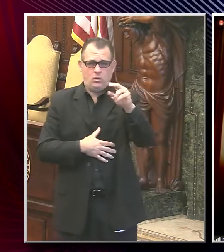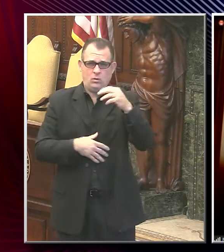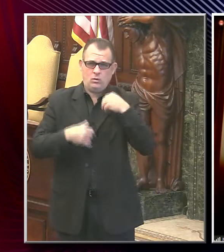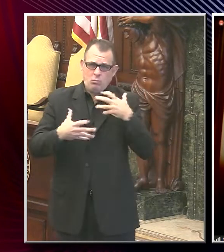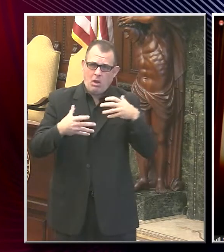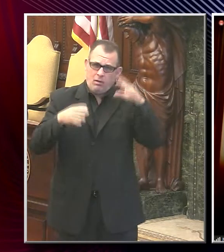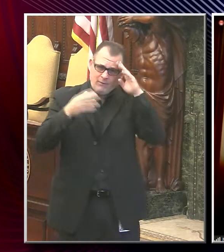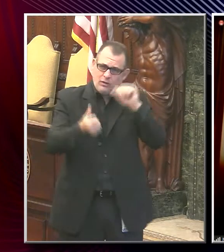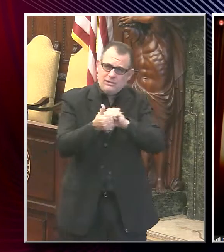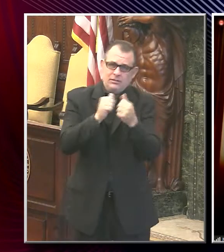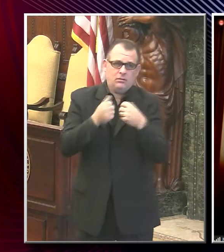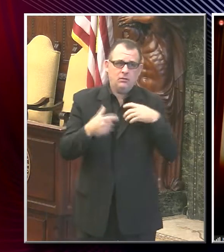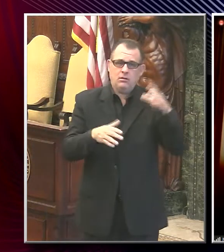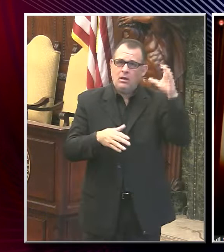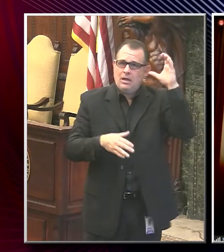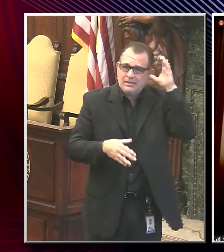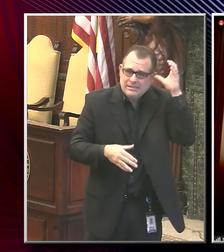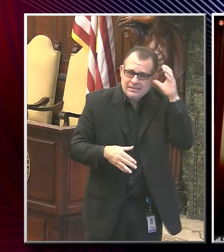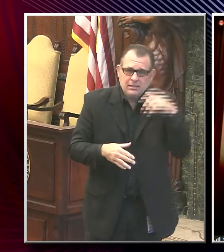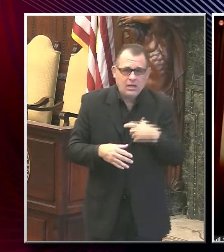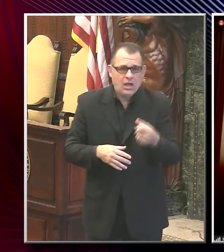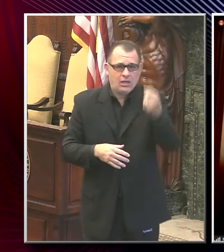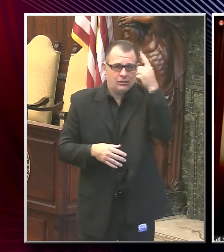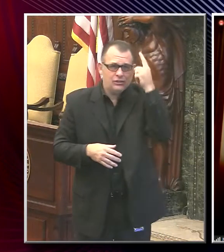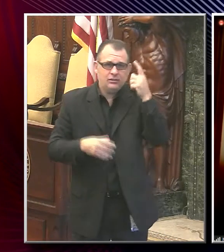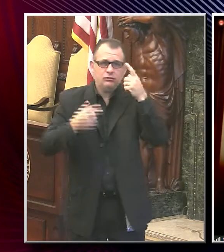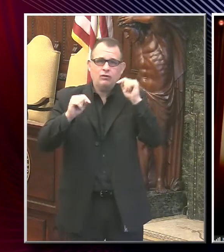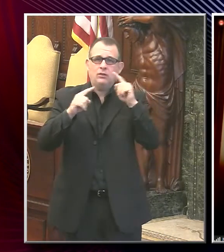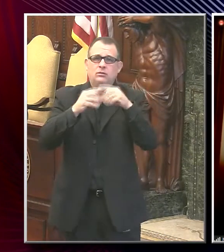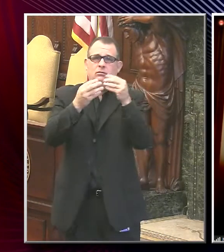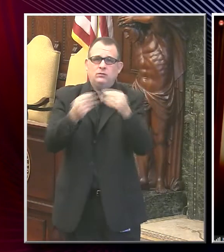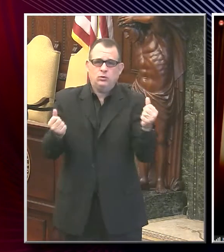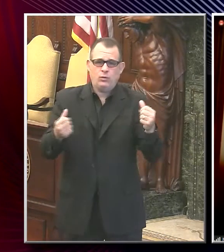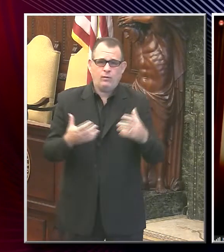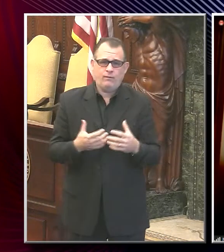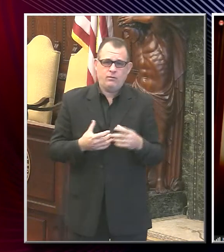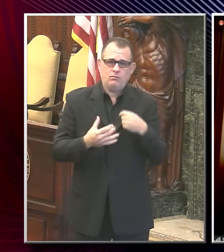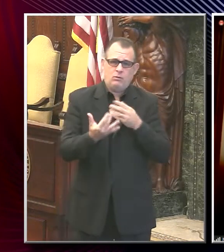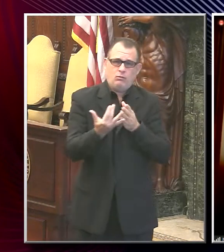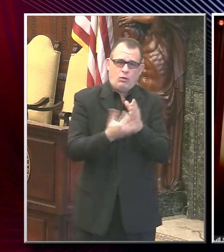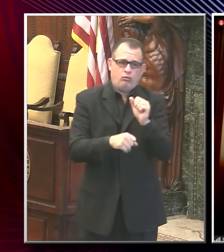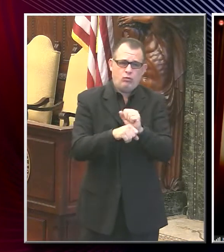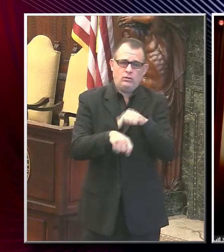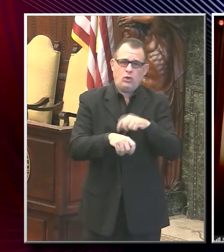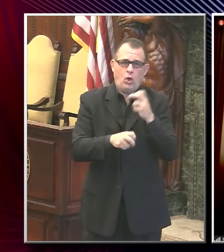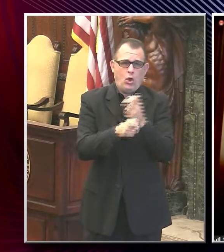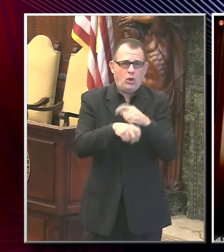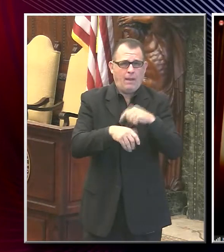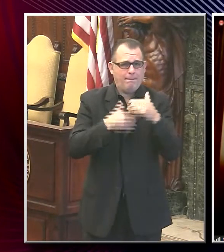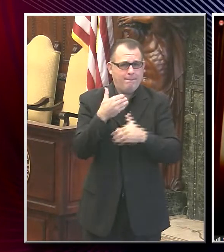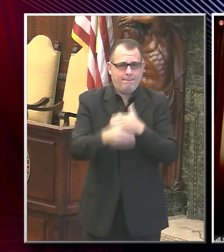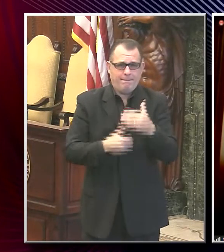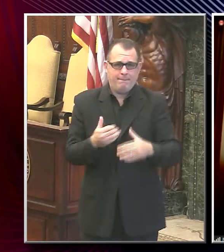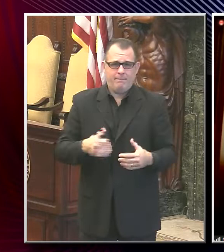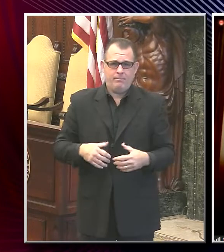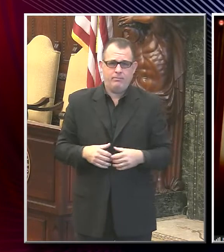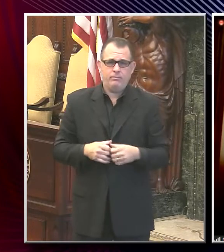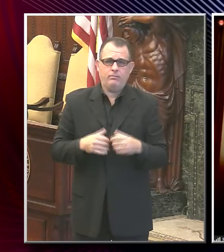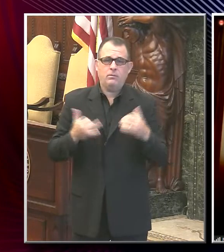listening, understanding, and reconciliation as we go through this difficult process. Now I'll turn it over to Dr. Farley for his